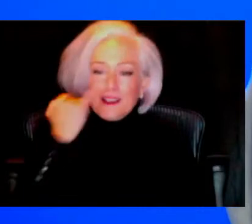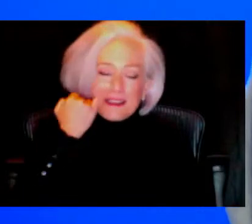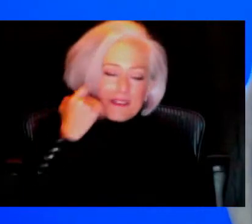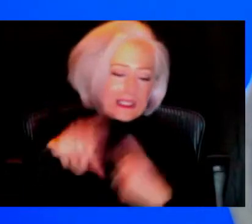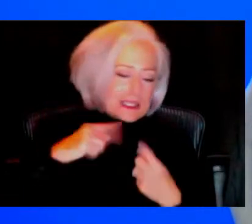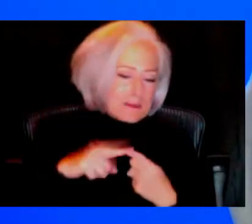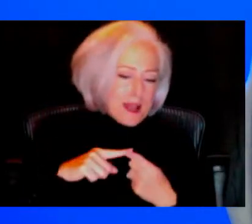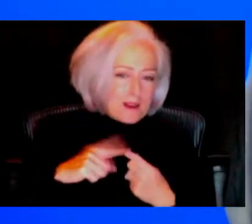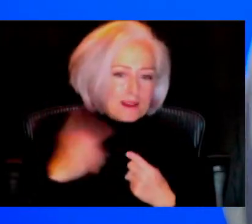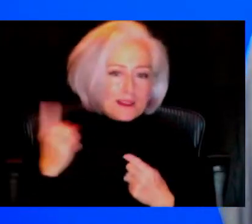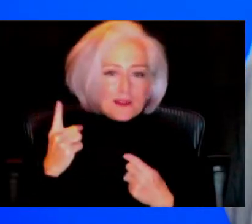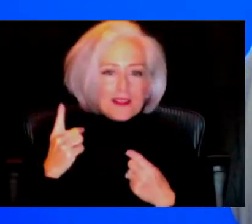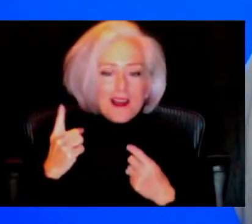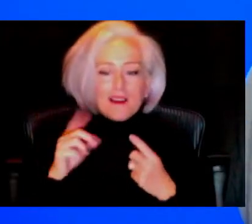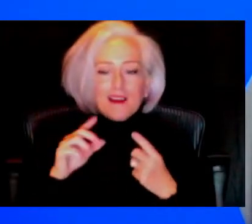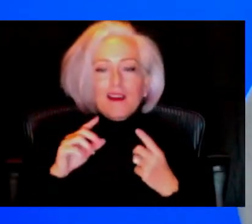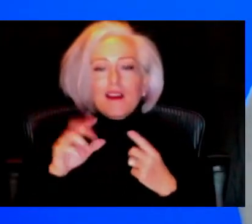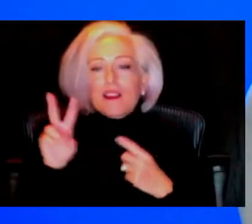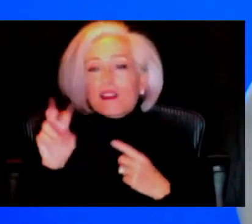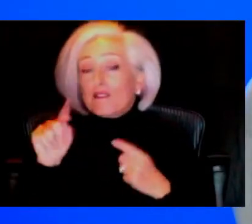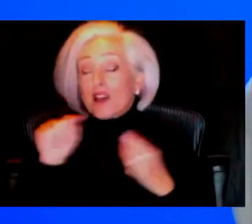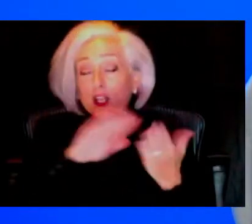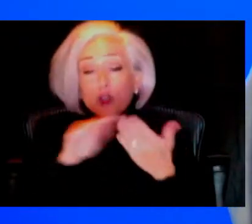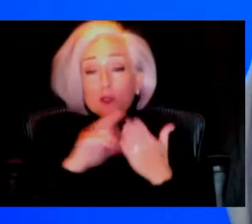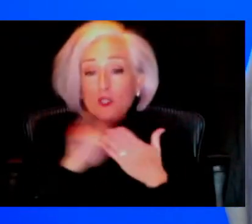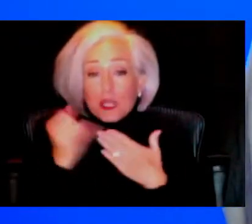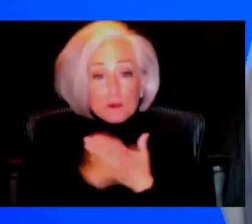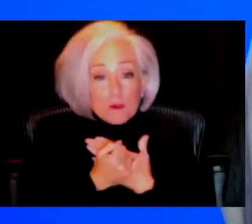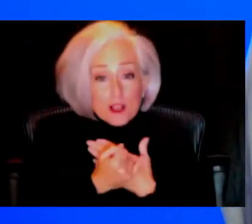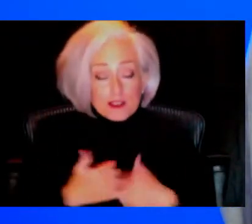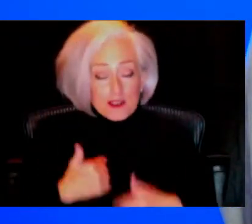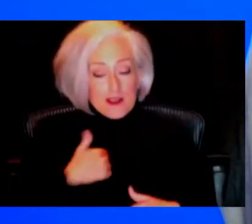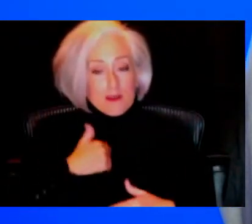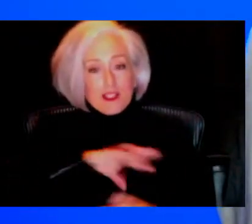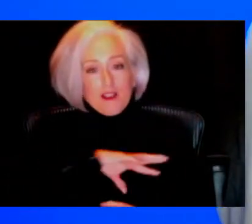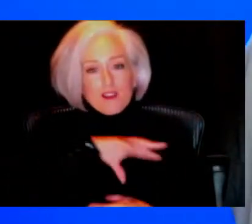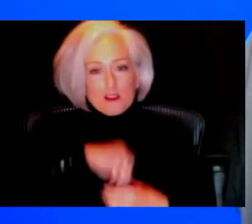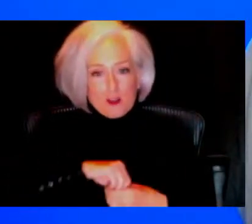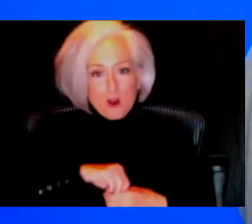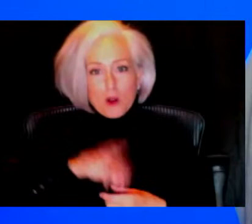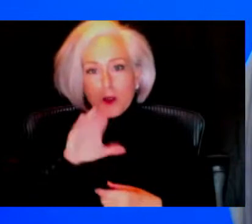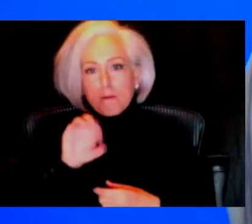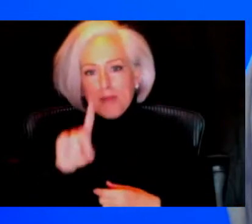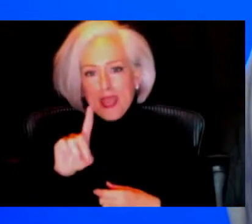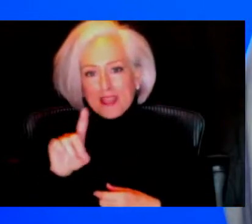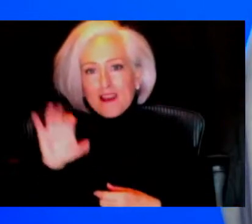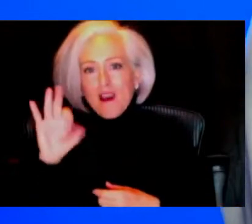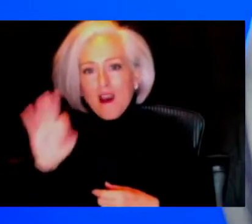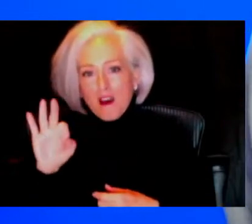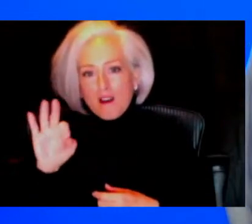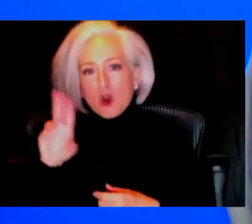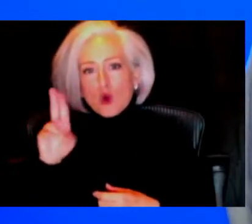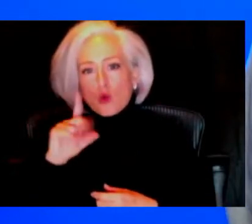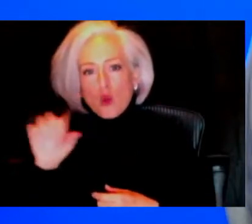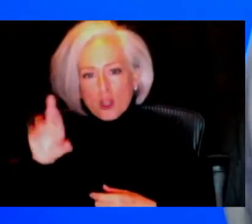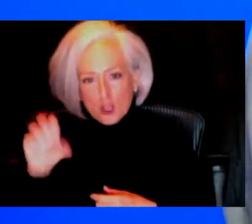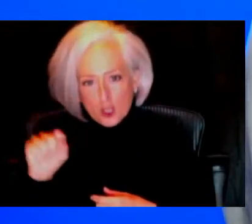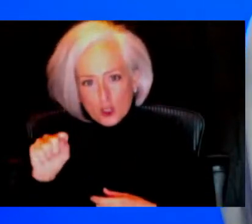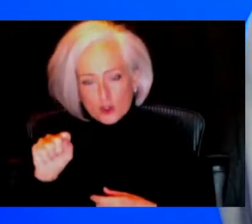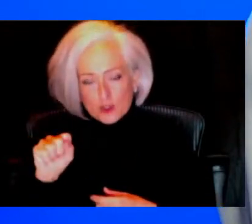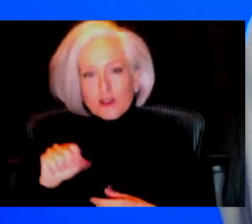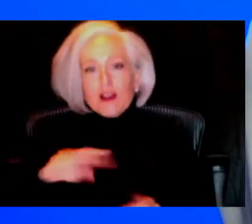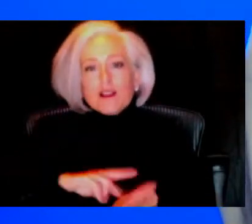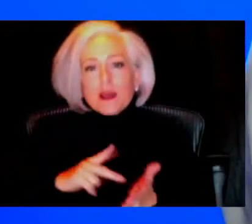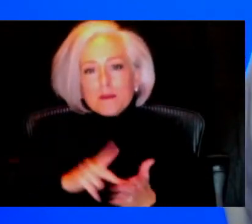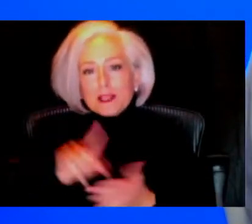Veterans Community Project. I'm involved with an organization called Band of Runners, which brings trail running to our veterans, especially those with